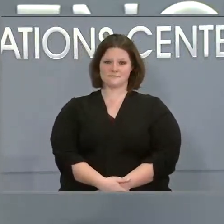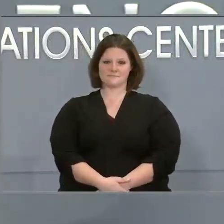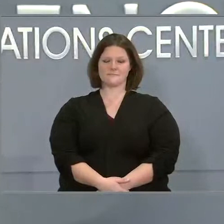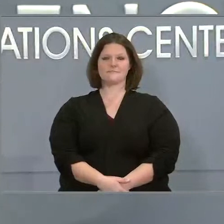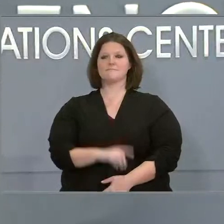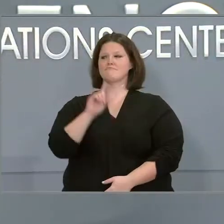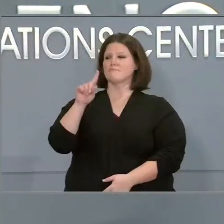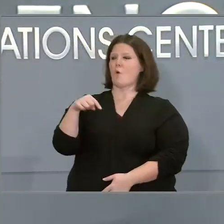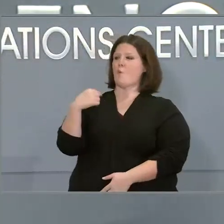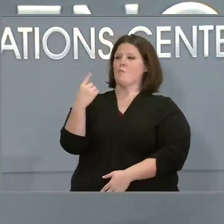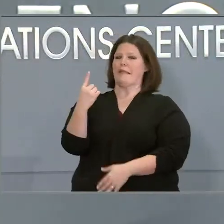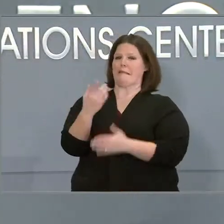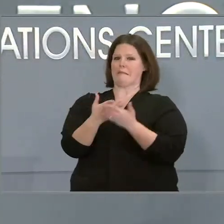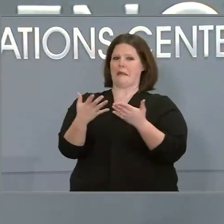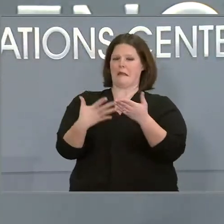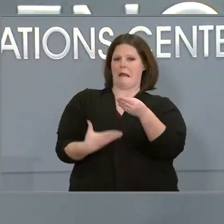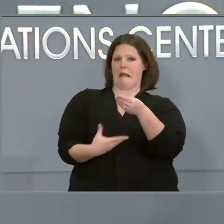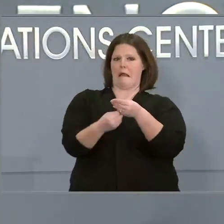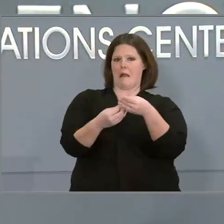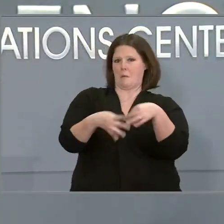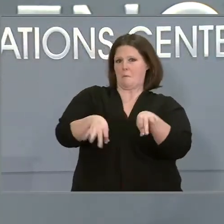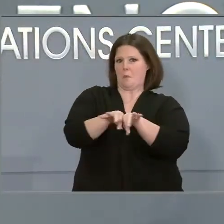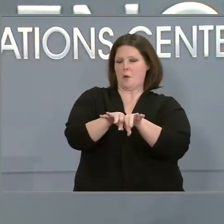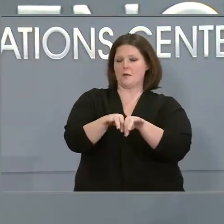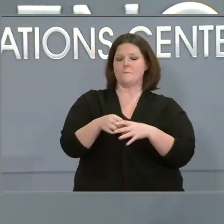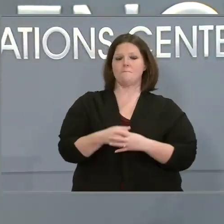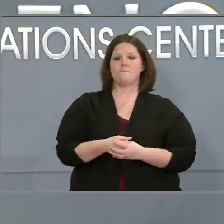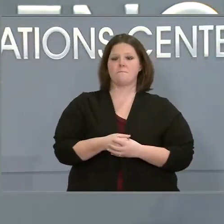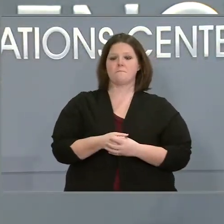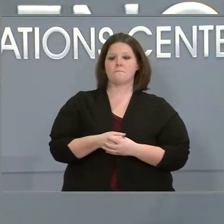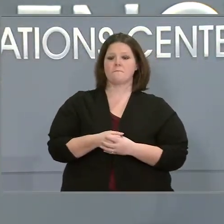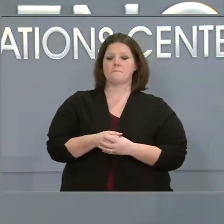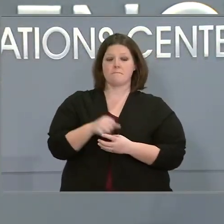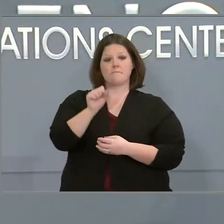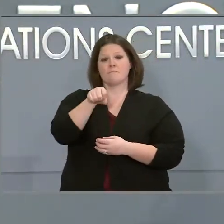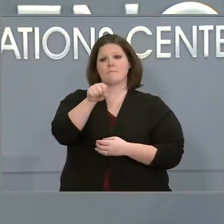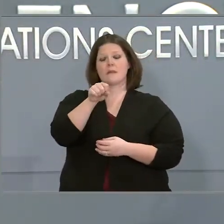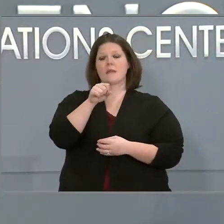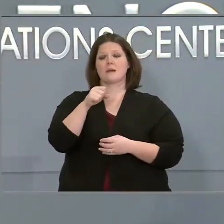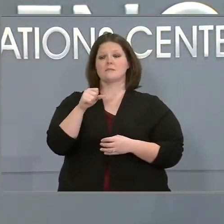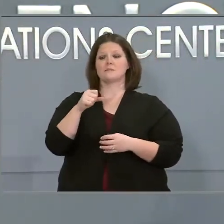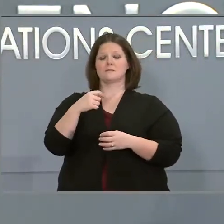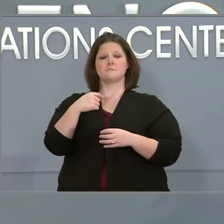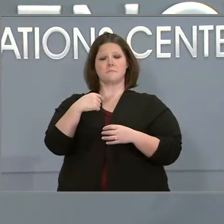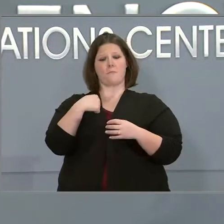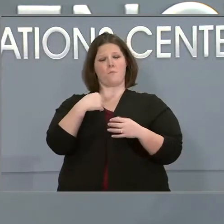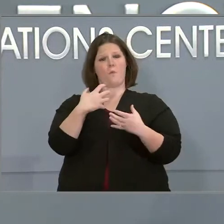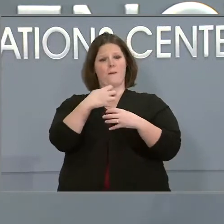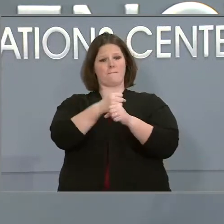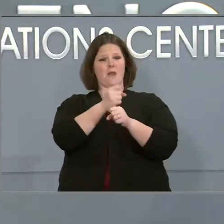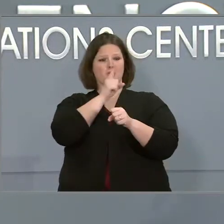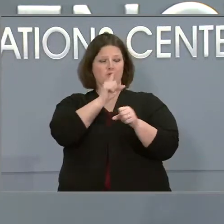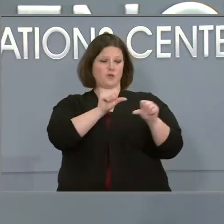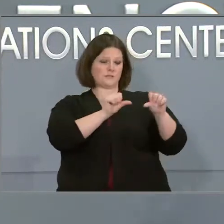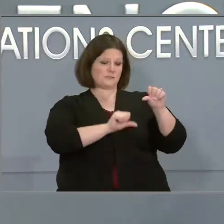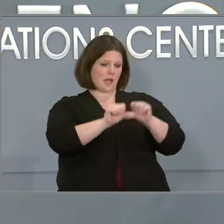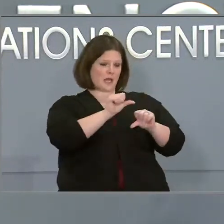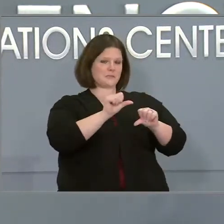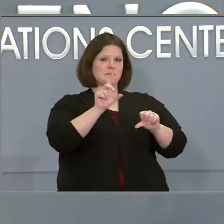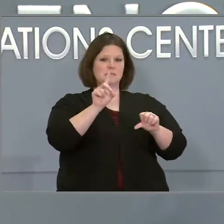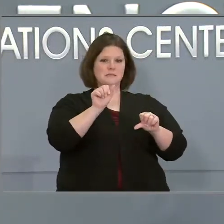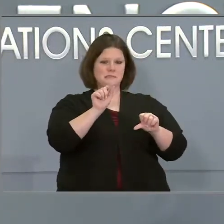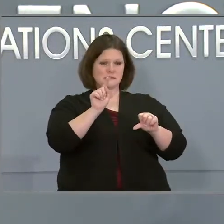The only thing I would add, Jonah, is that this response, yes, is about making sure we can understand the science and data, and we have plenty of